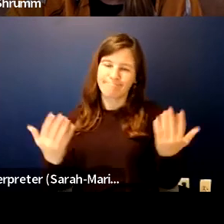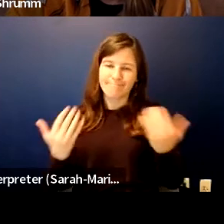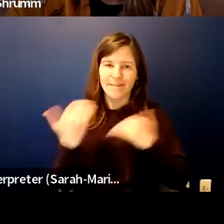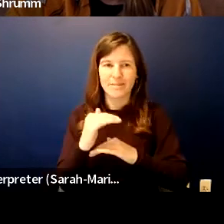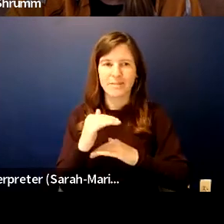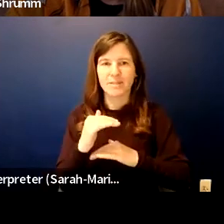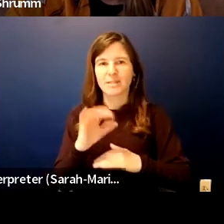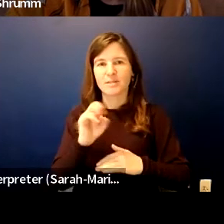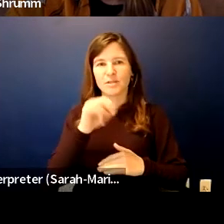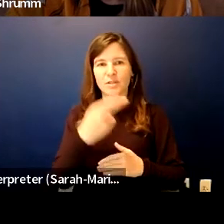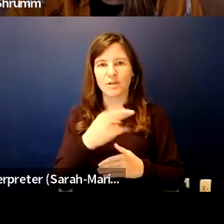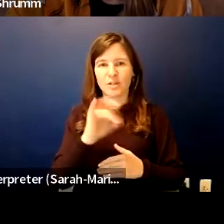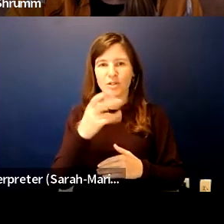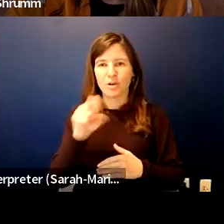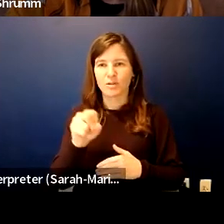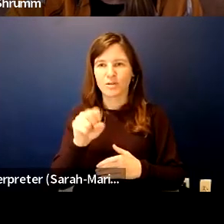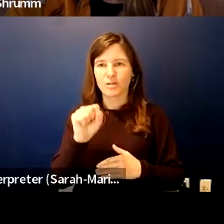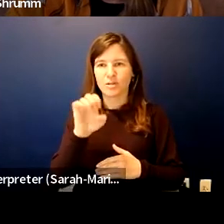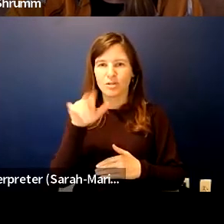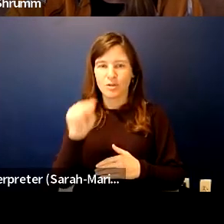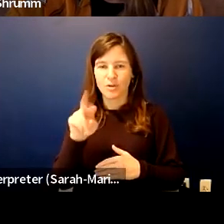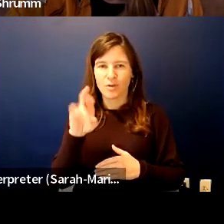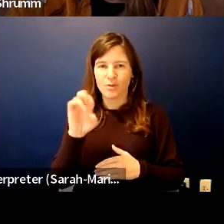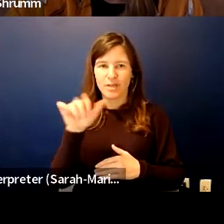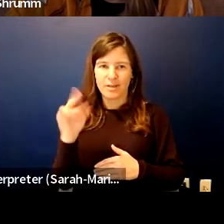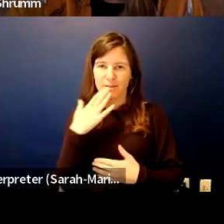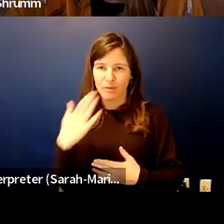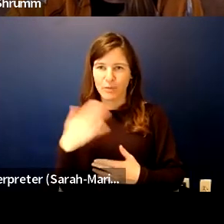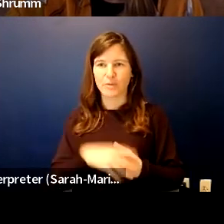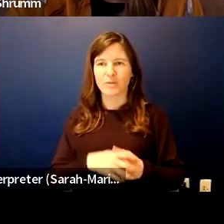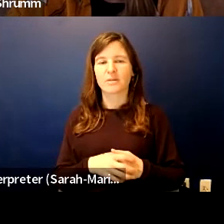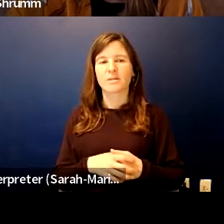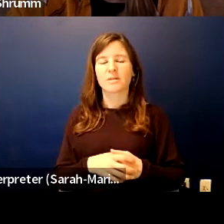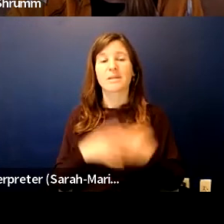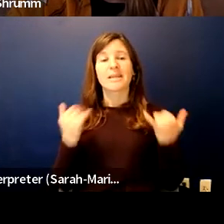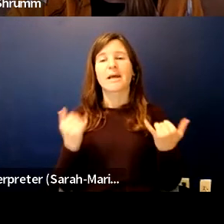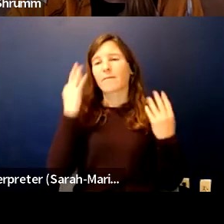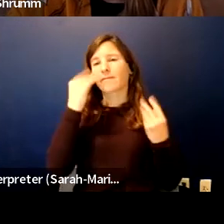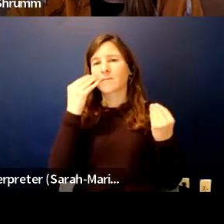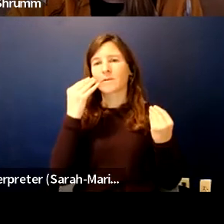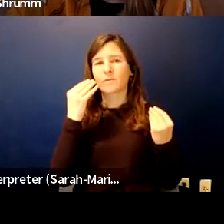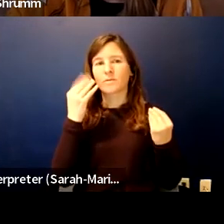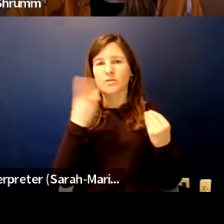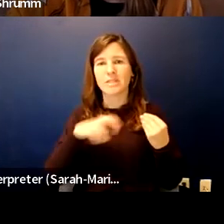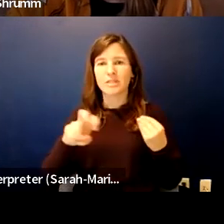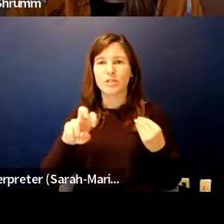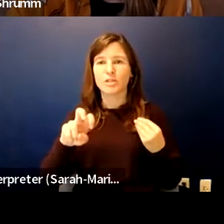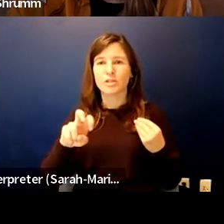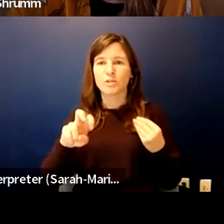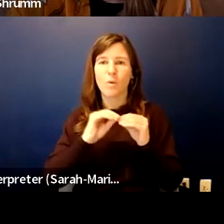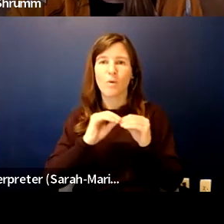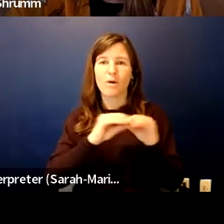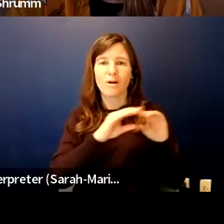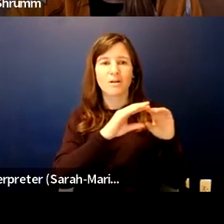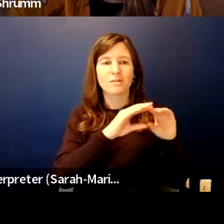Sarah, Charles, Sean, and Regan, thank you so much. As we start to think about the transition into the conversation piece in the